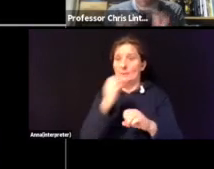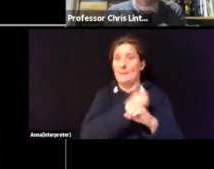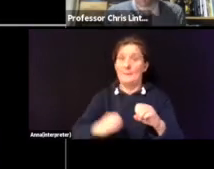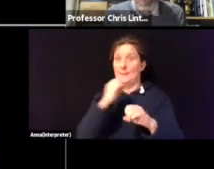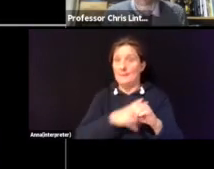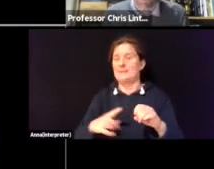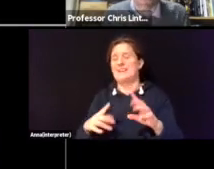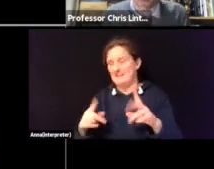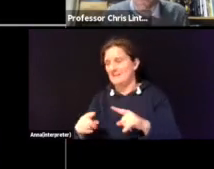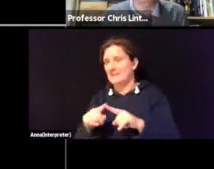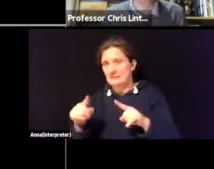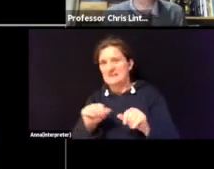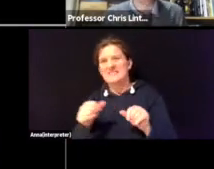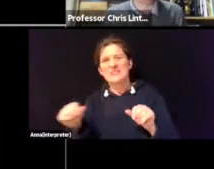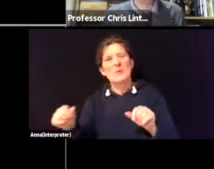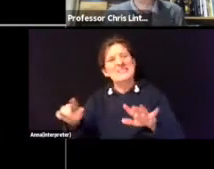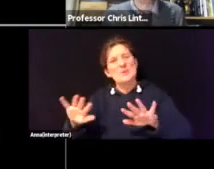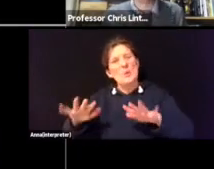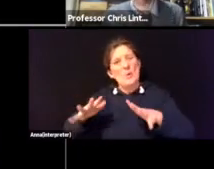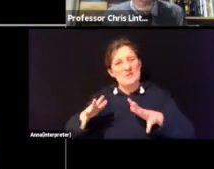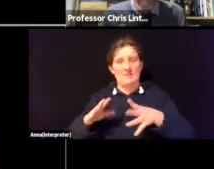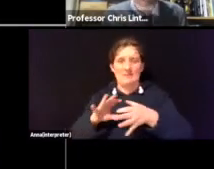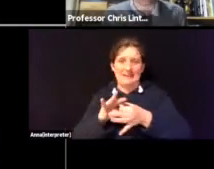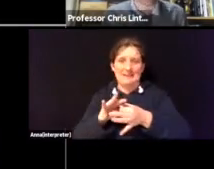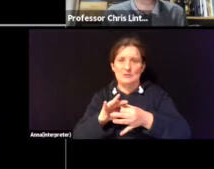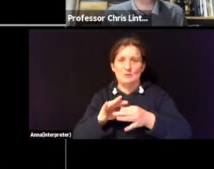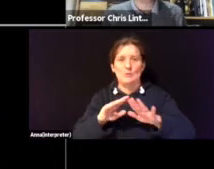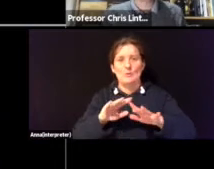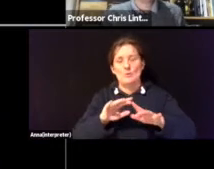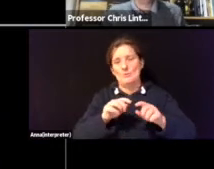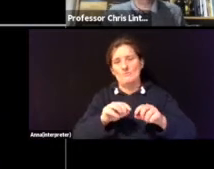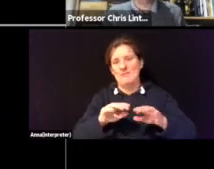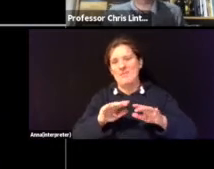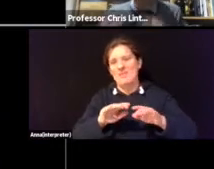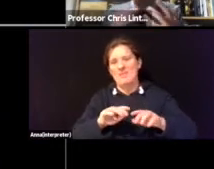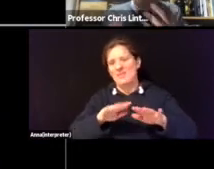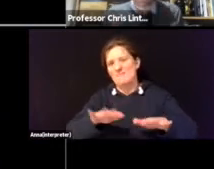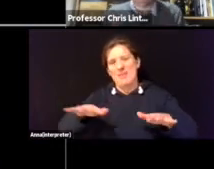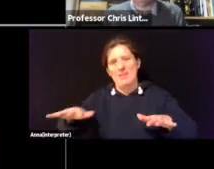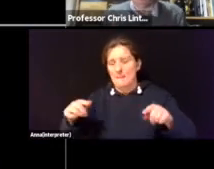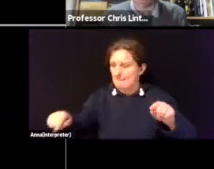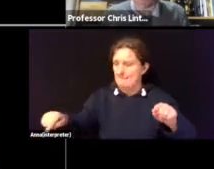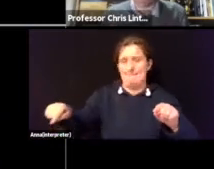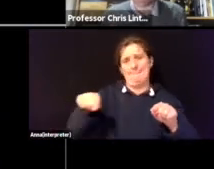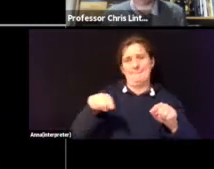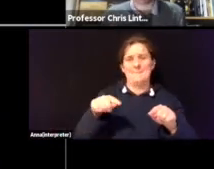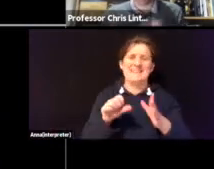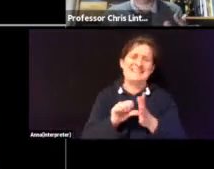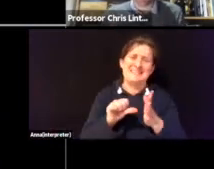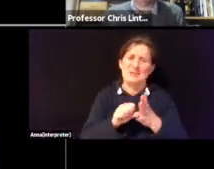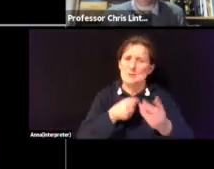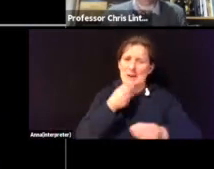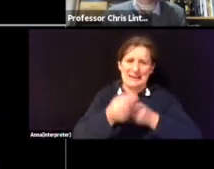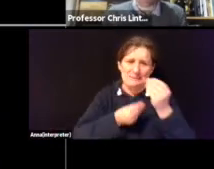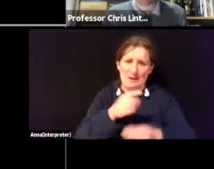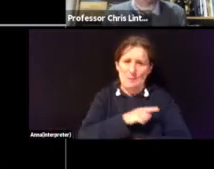a mistuned piano or something like that, mistuned key on the piano, I guess. And it's quite difficult to explain why that might be. We